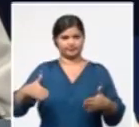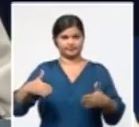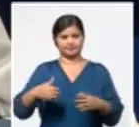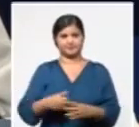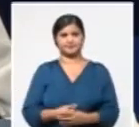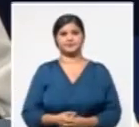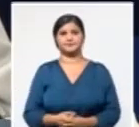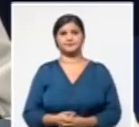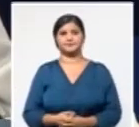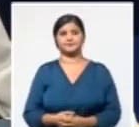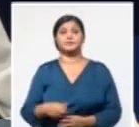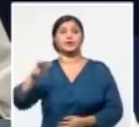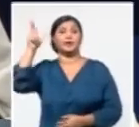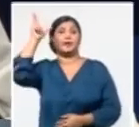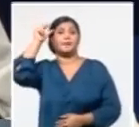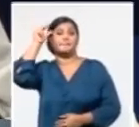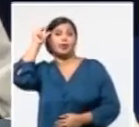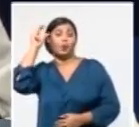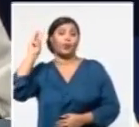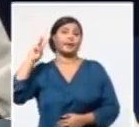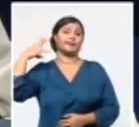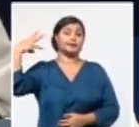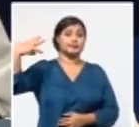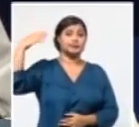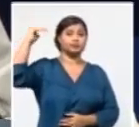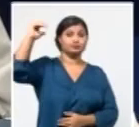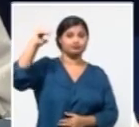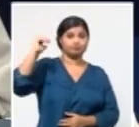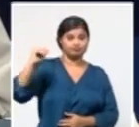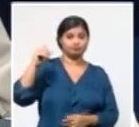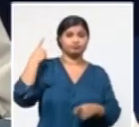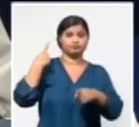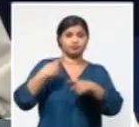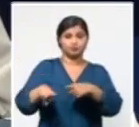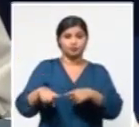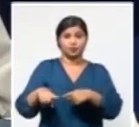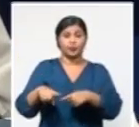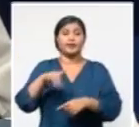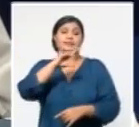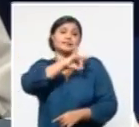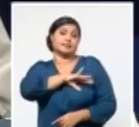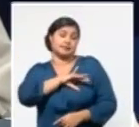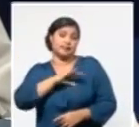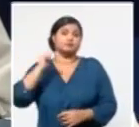Peru is in third place, Chile is in fourth place, and Mexico